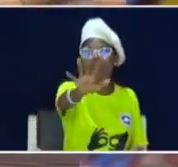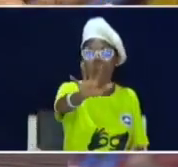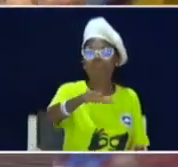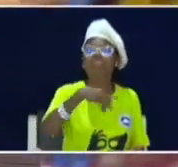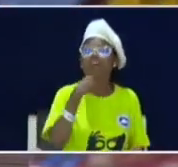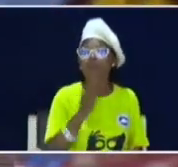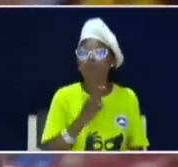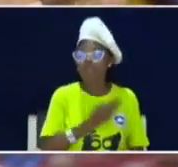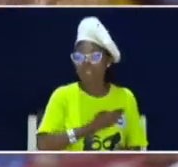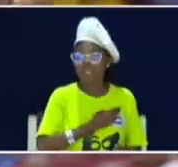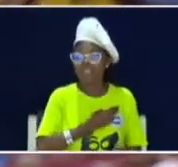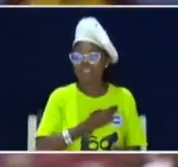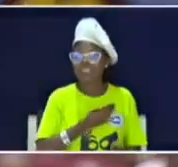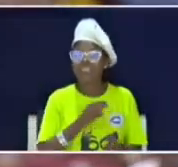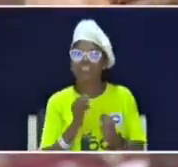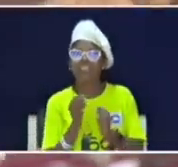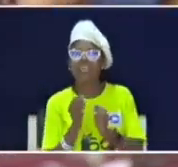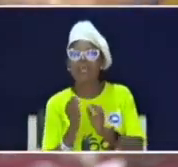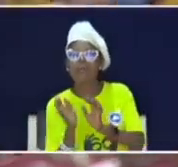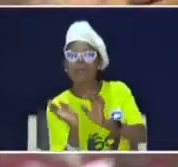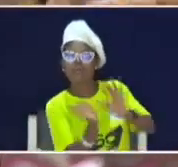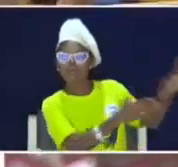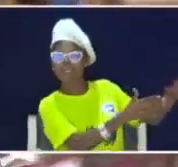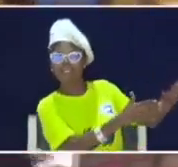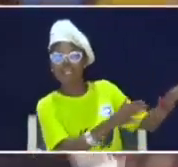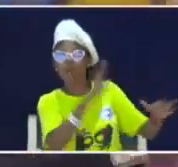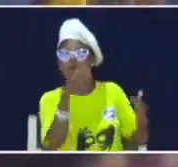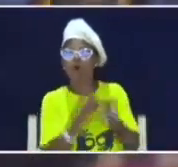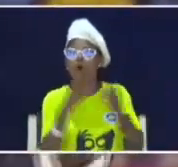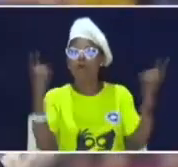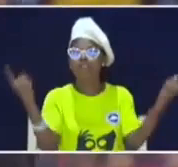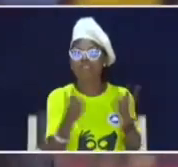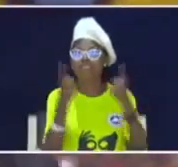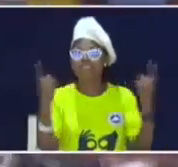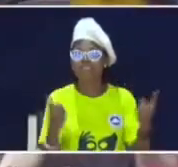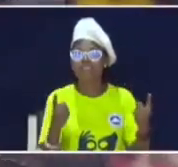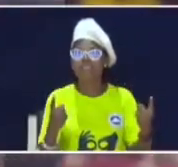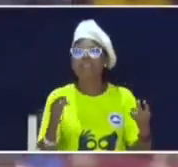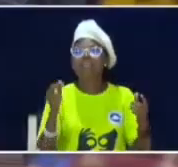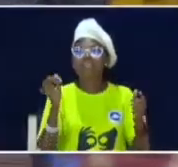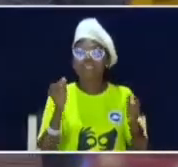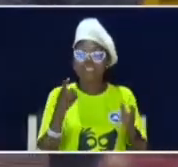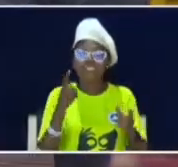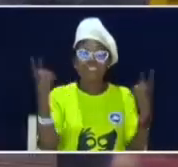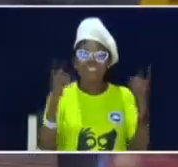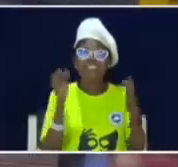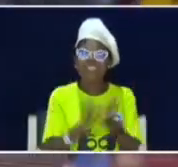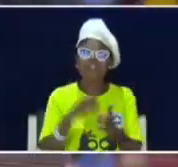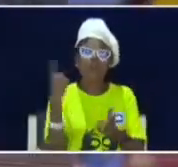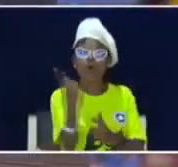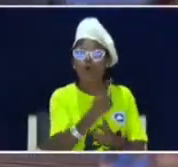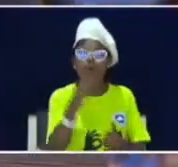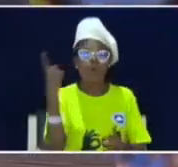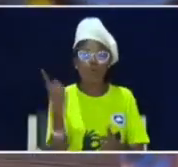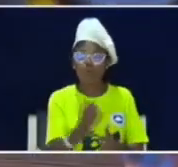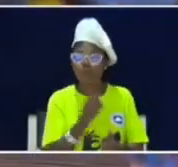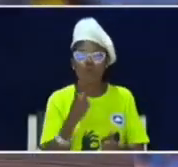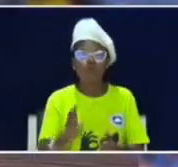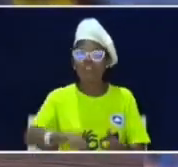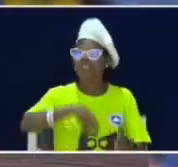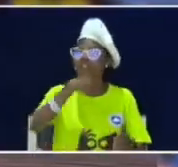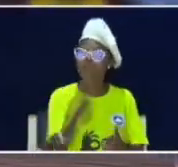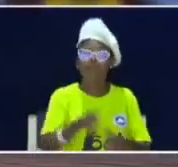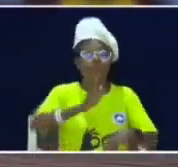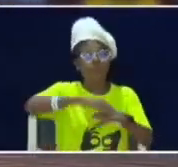us, lay aside every weight and sin that does easily beset you. You cannot fly if those weights